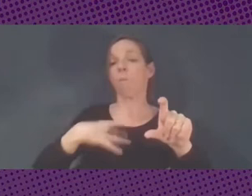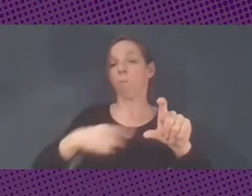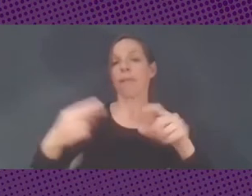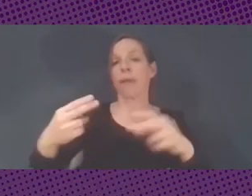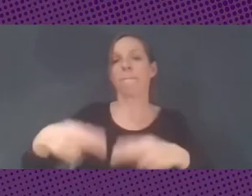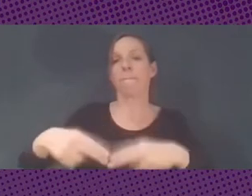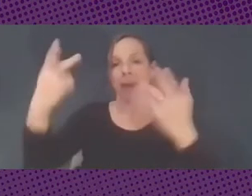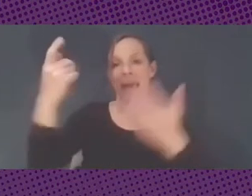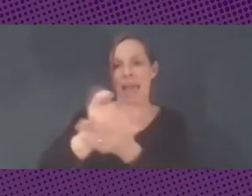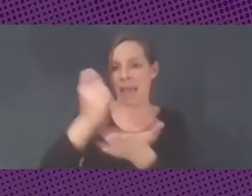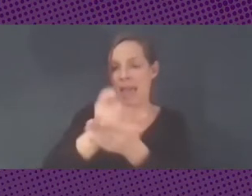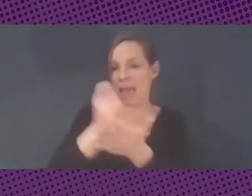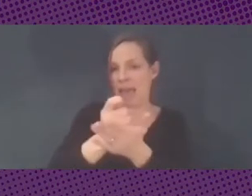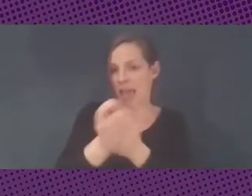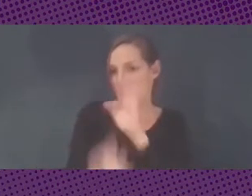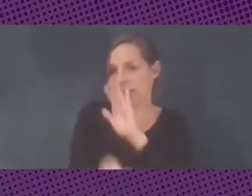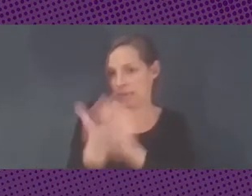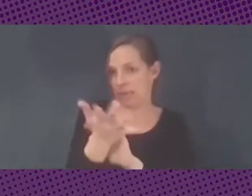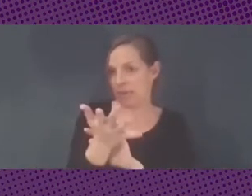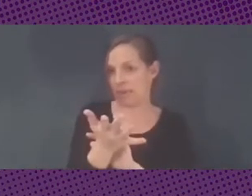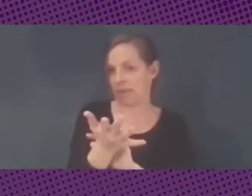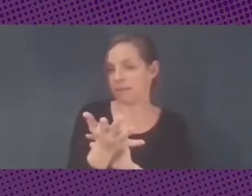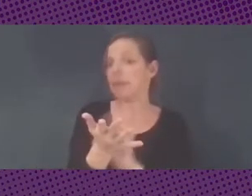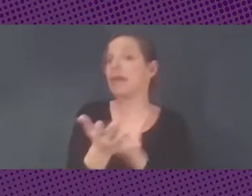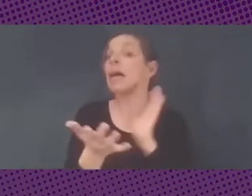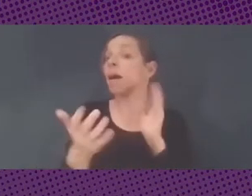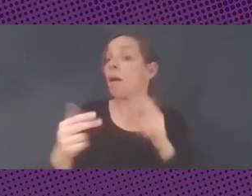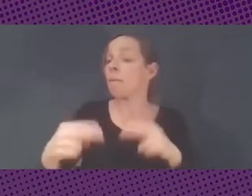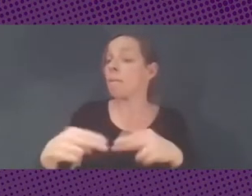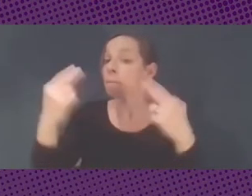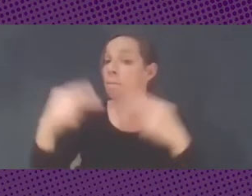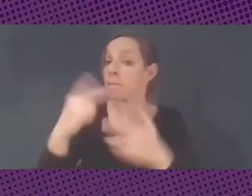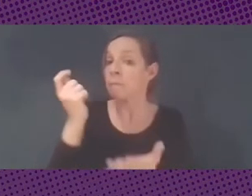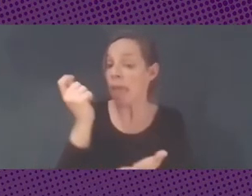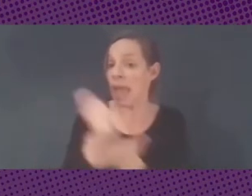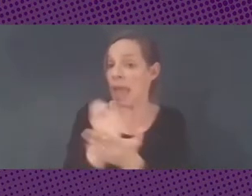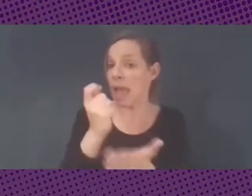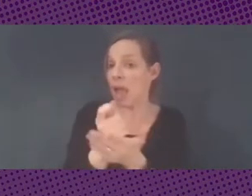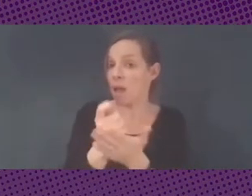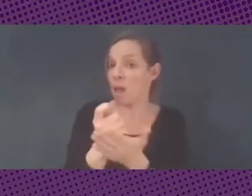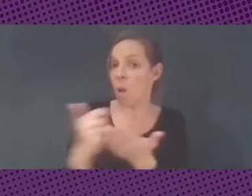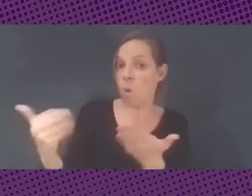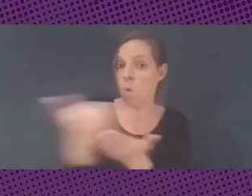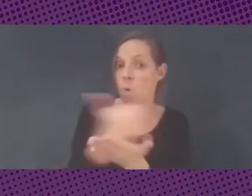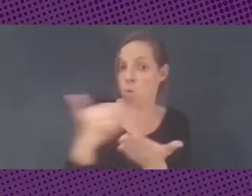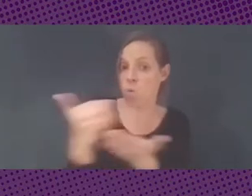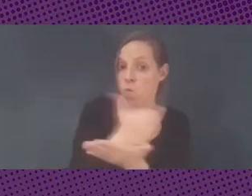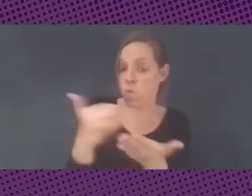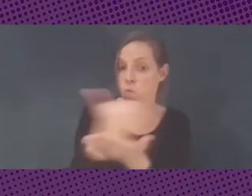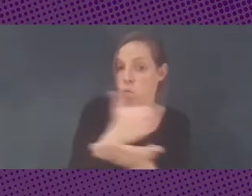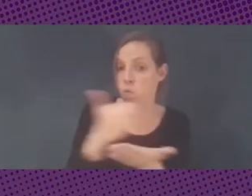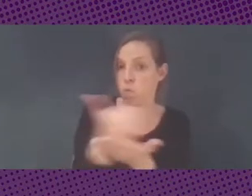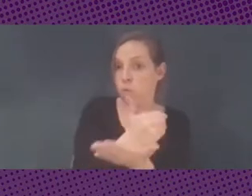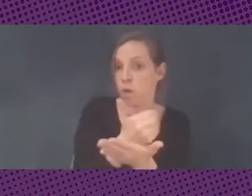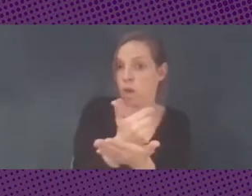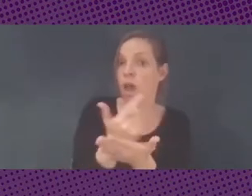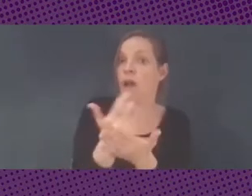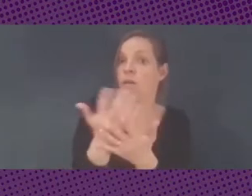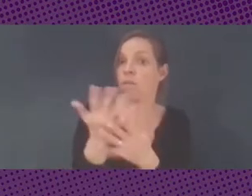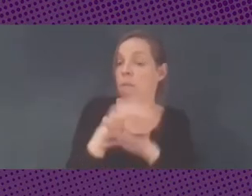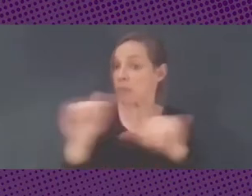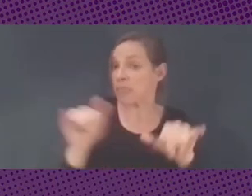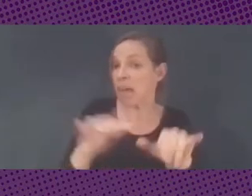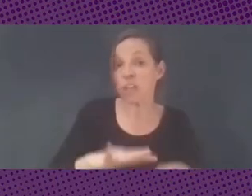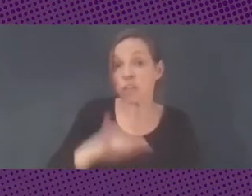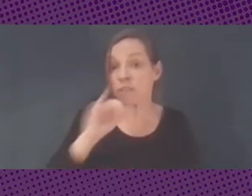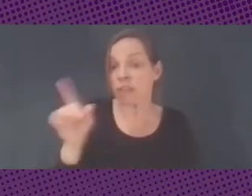user fees are not enough to generate steady cash flows, then the state steps in and compensates or